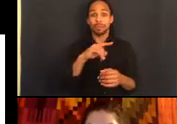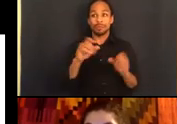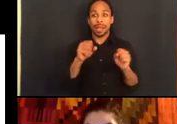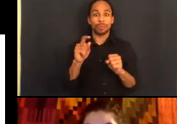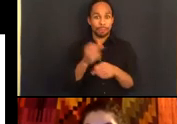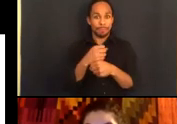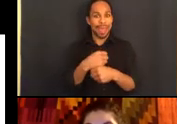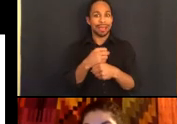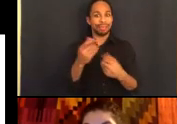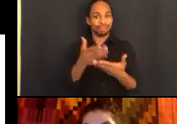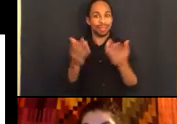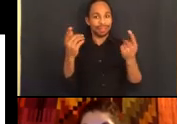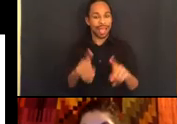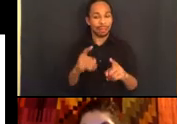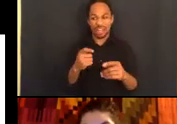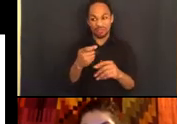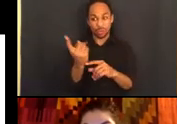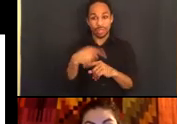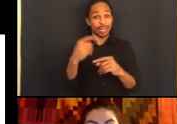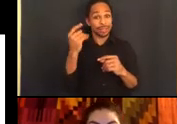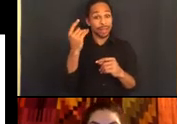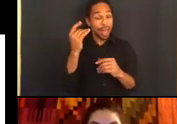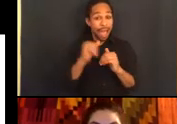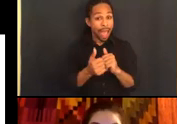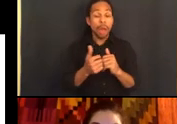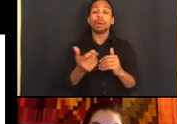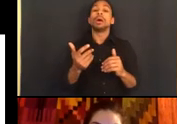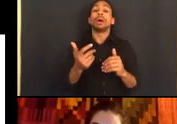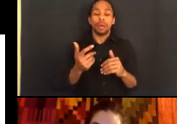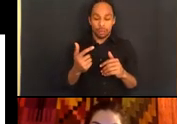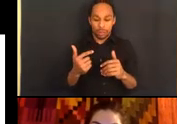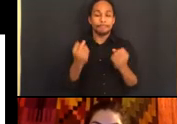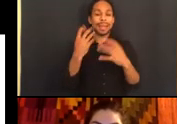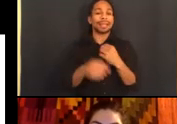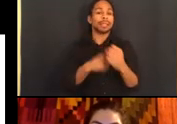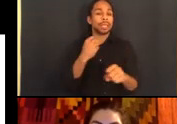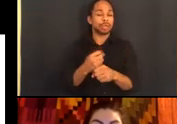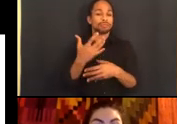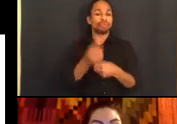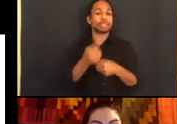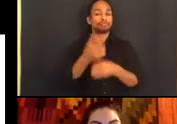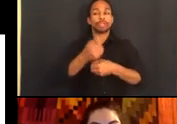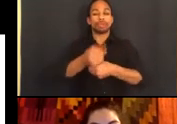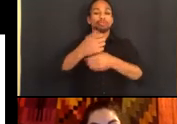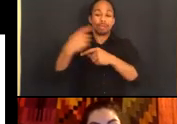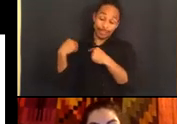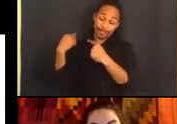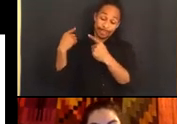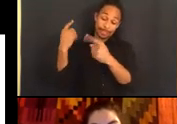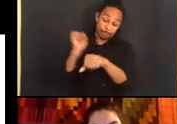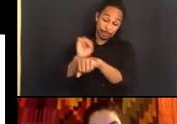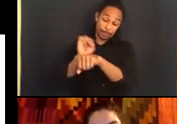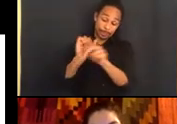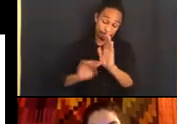months, years, for some people decades, slowly developing trust and connection. Now we're thinking about the